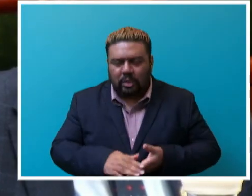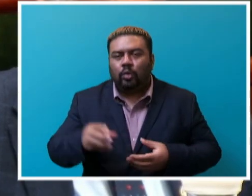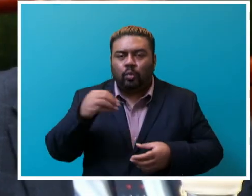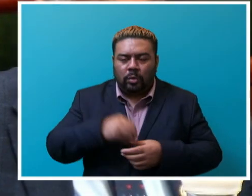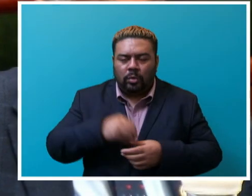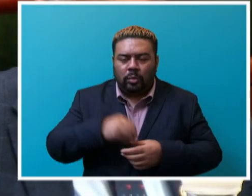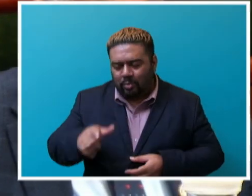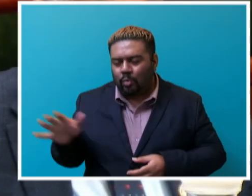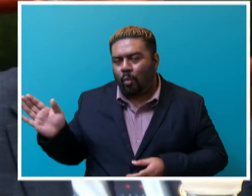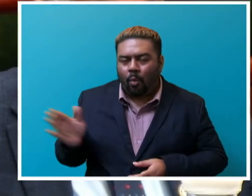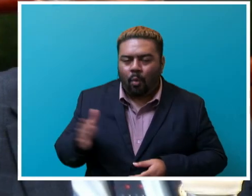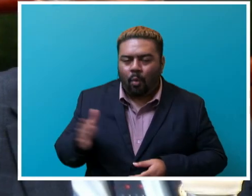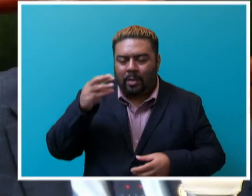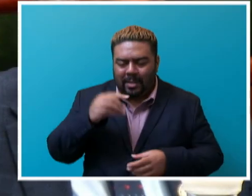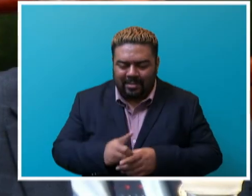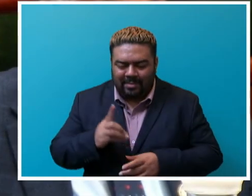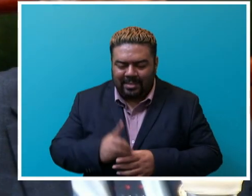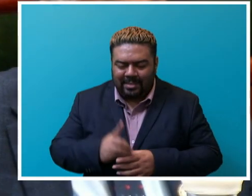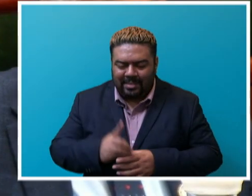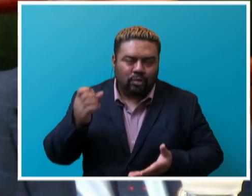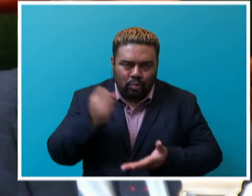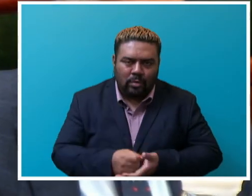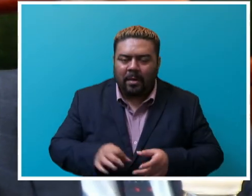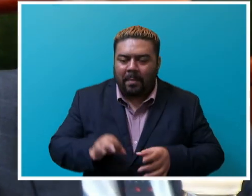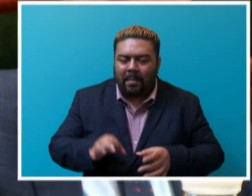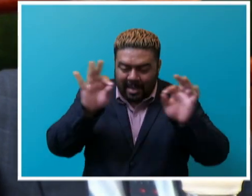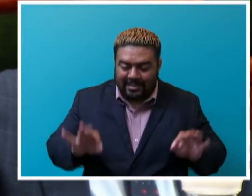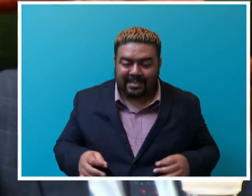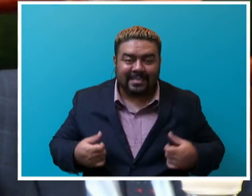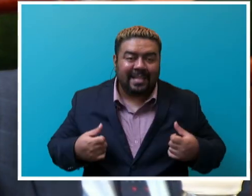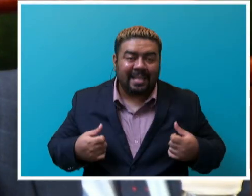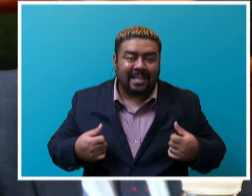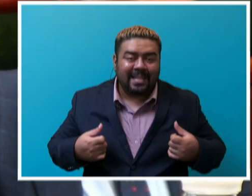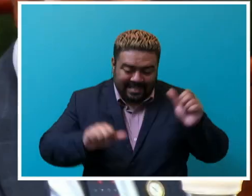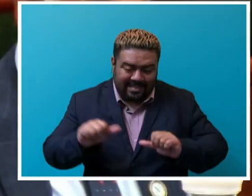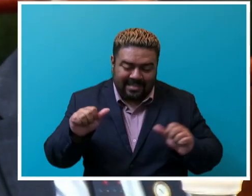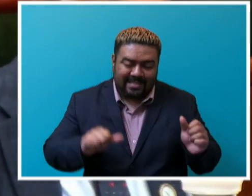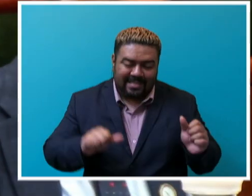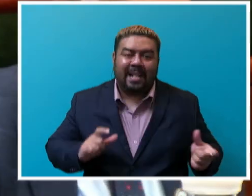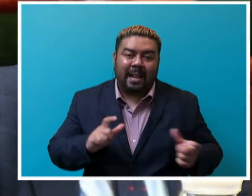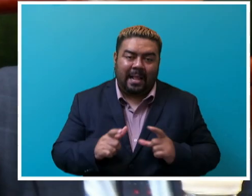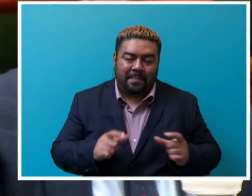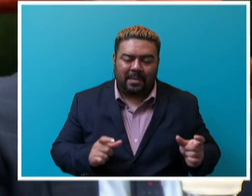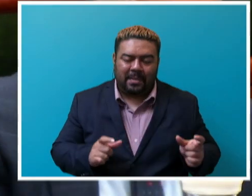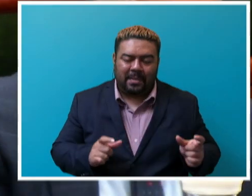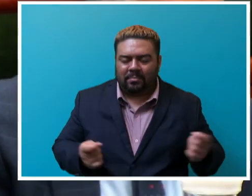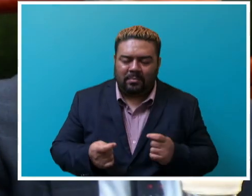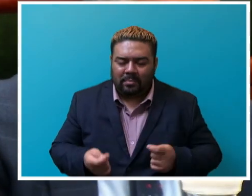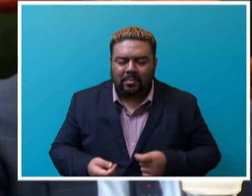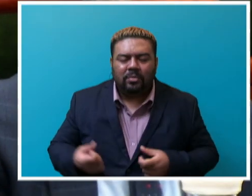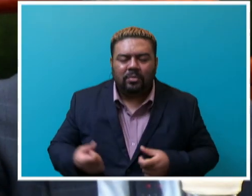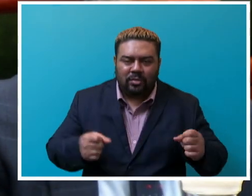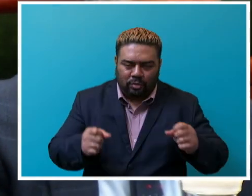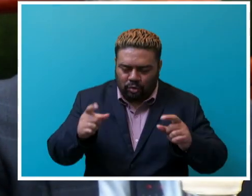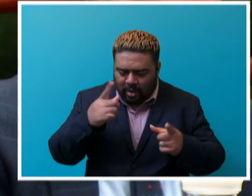all disaster planning and response, ensuring post-disaster assessments and climate change adaptation strategies consider